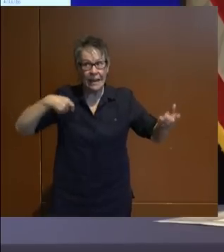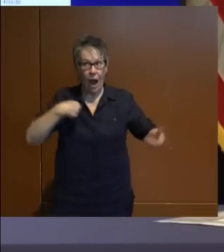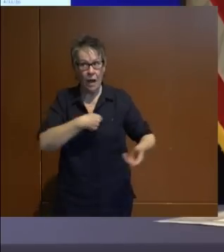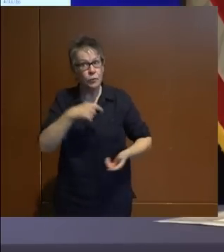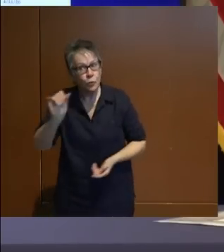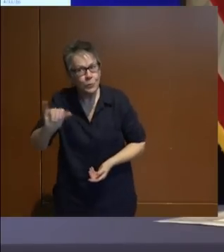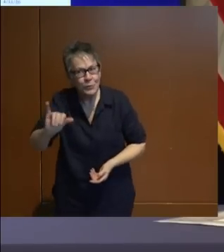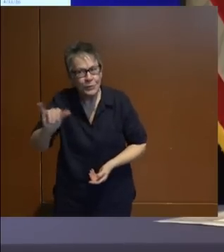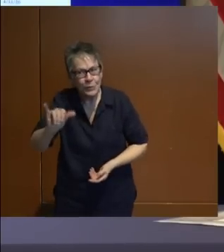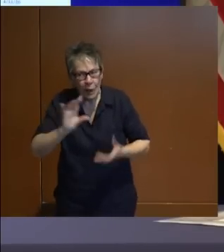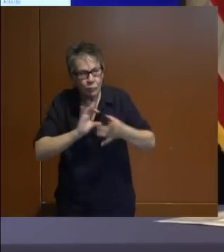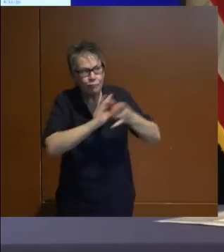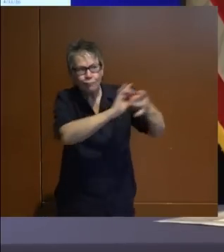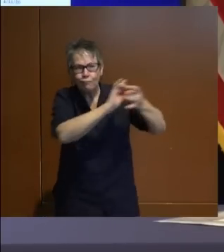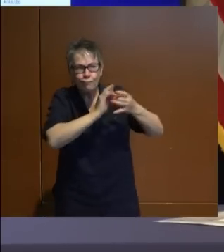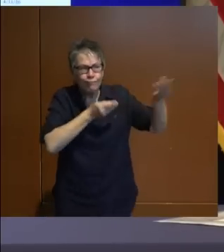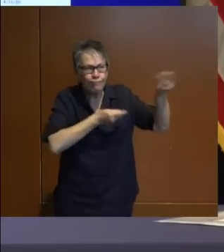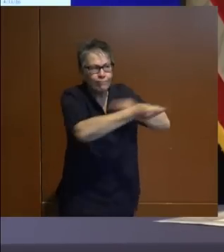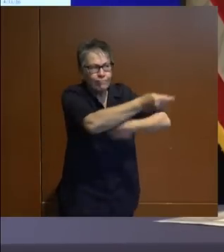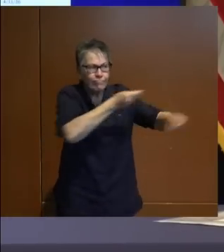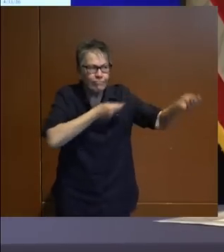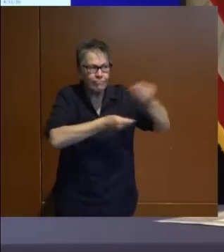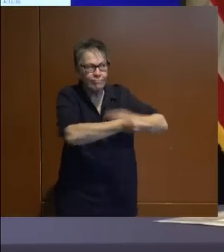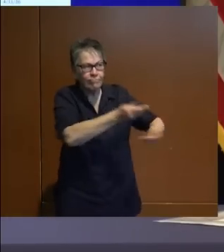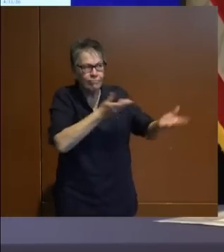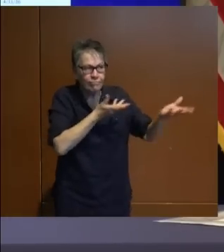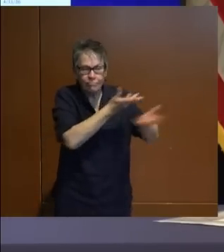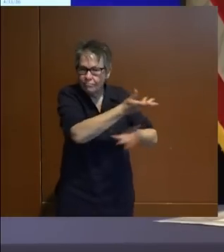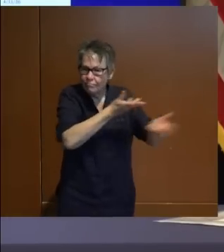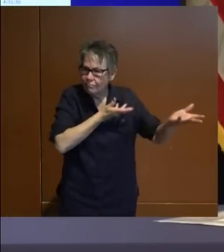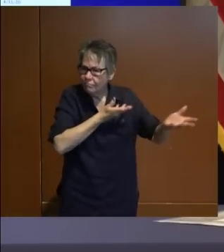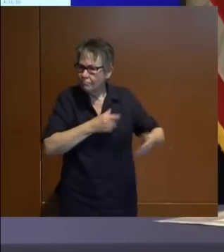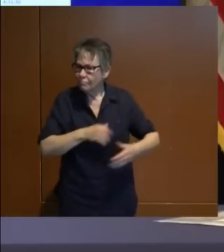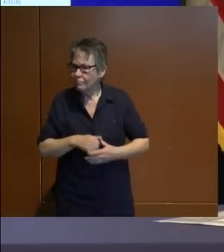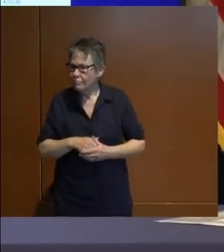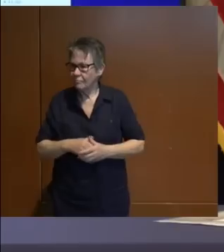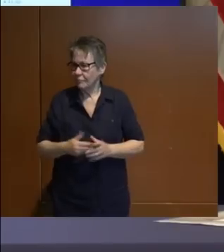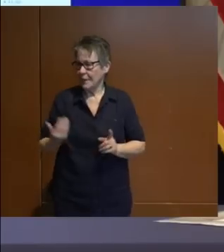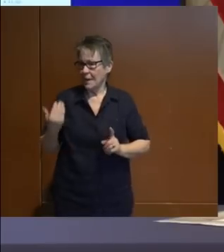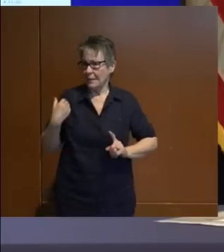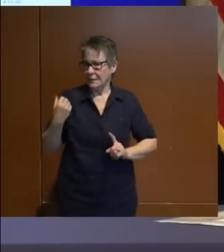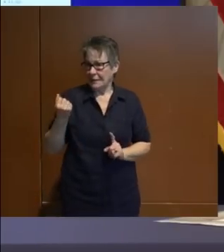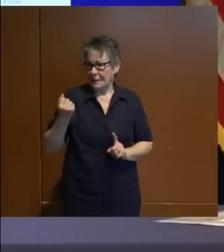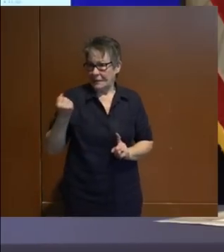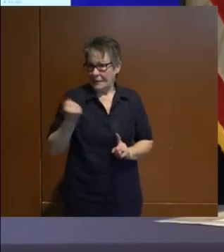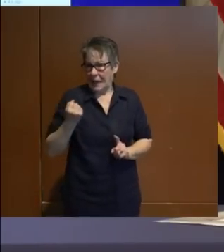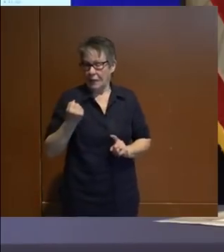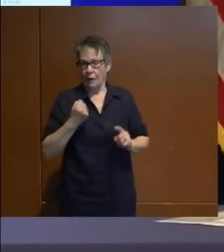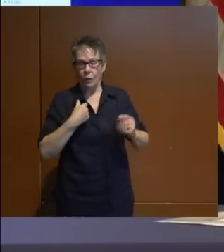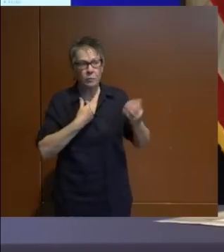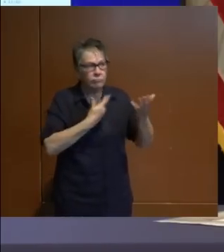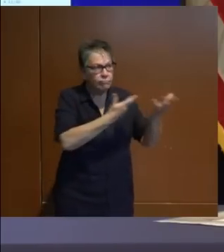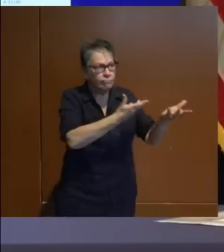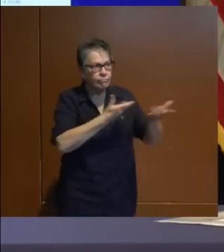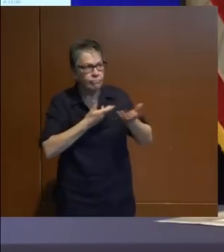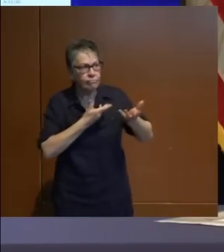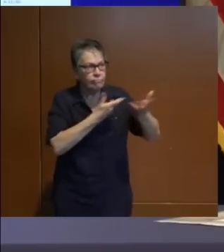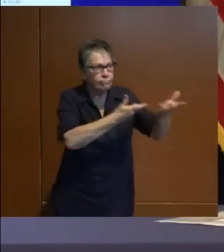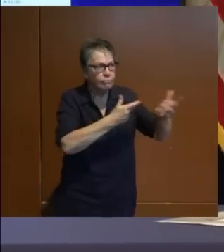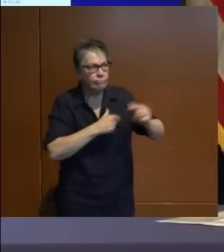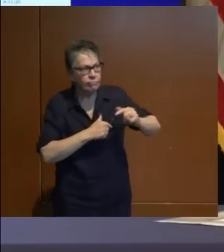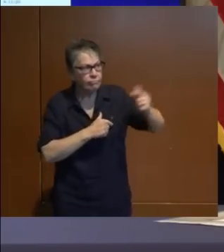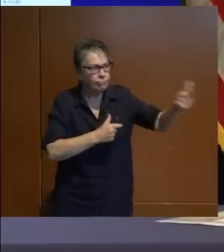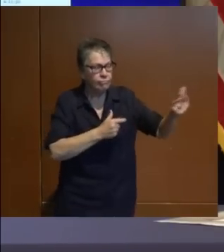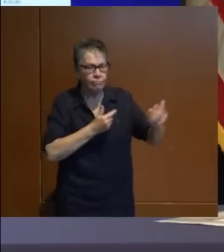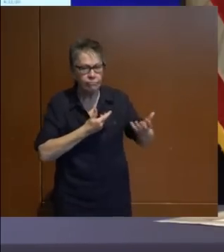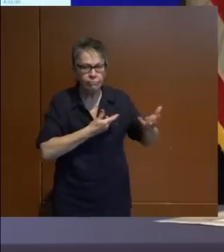we had over the course, I think, of Saturday, when there was a discussion of a travel advisory or a quarantine, I think we all